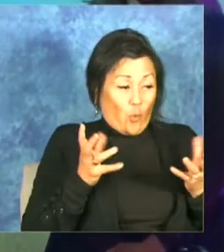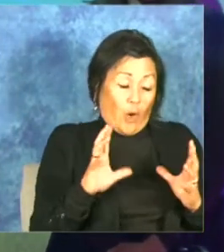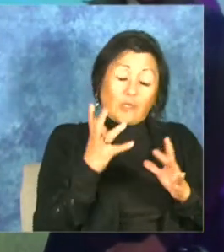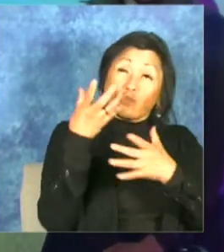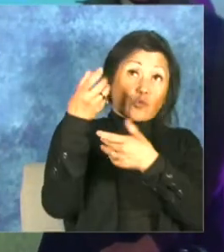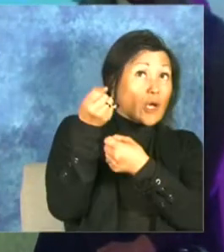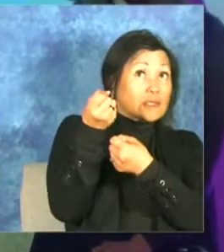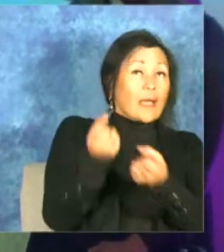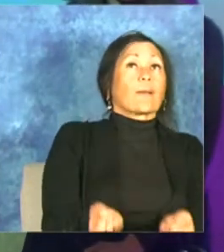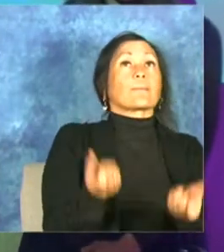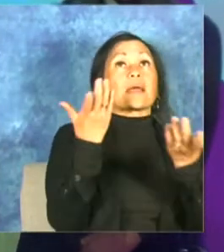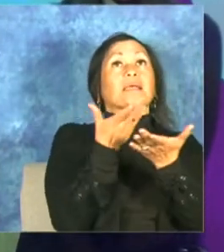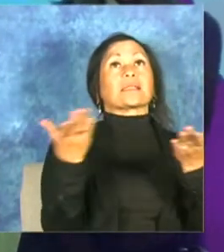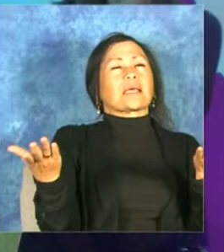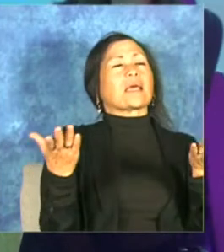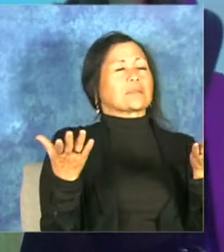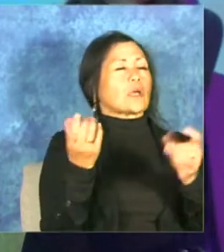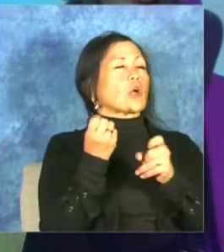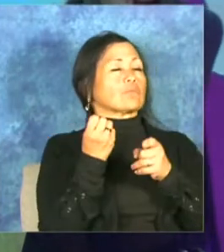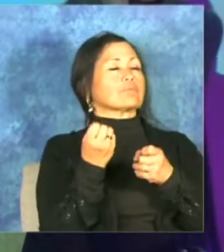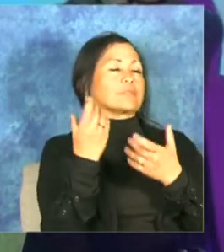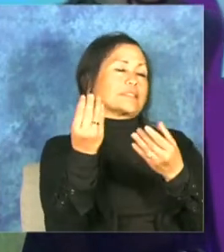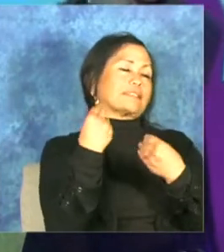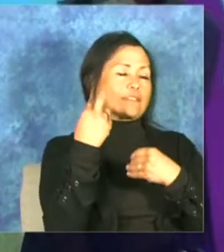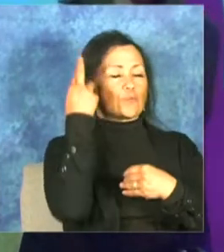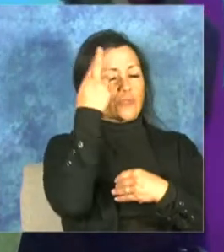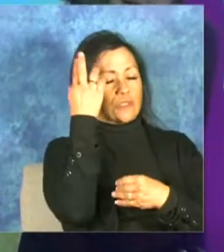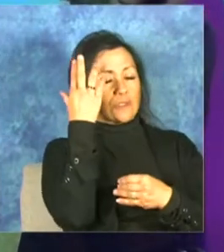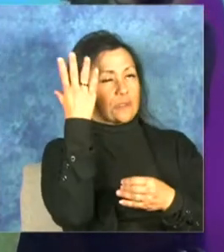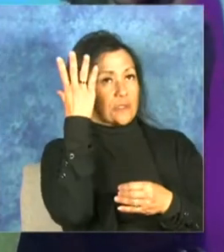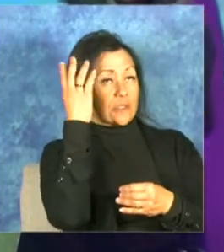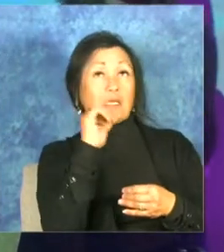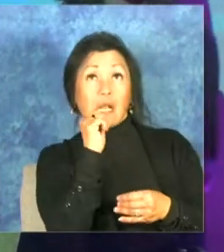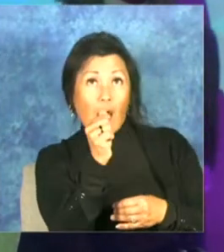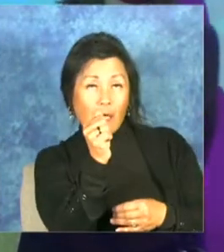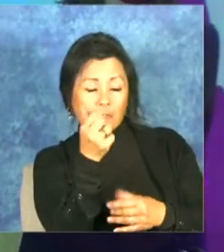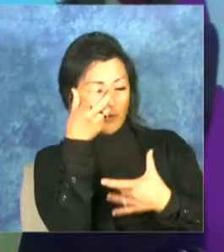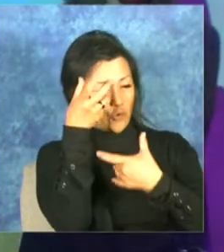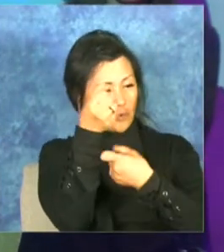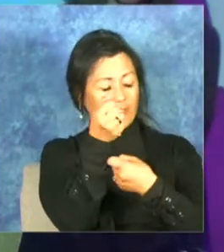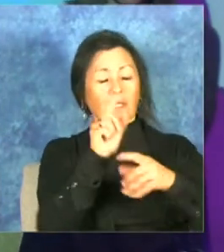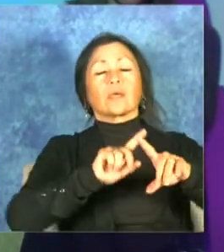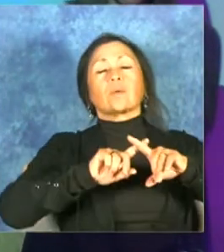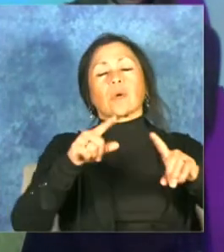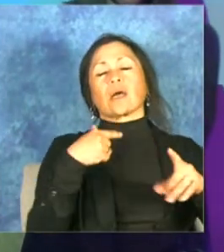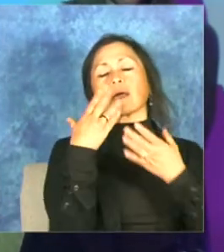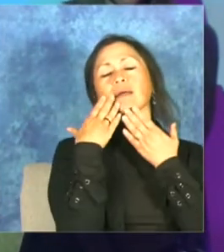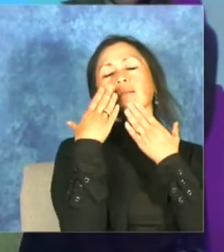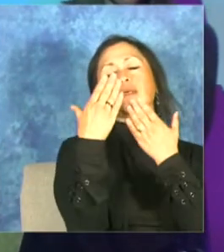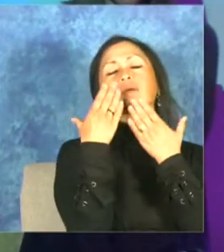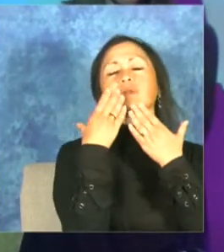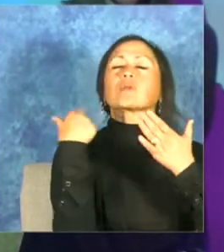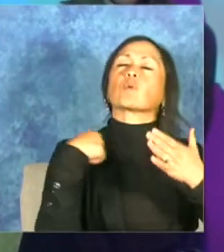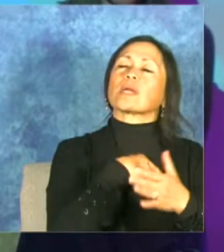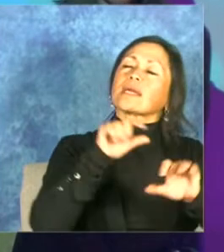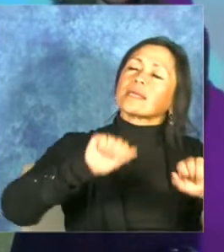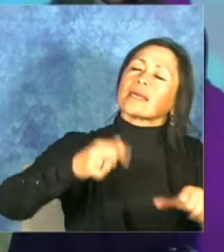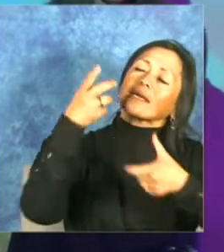there's many things that give us reason to not trust them. But God, I'm thankful that we can trust